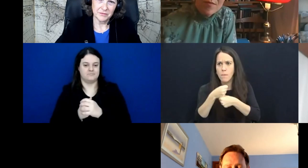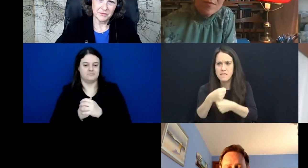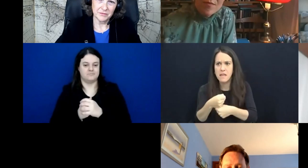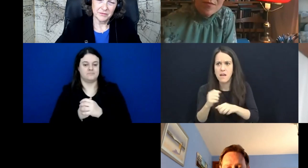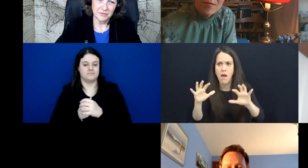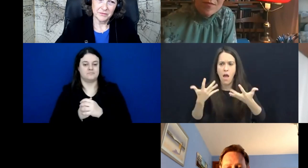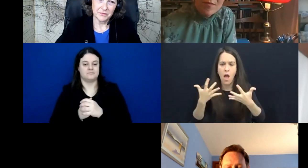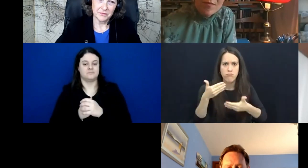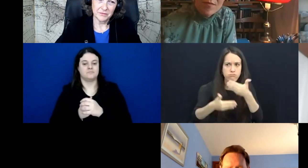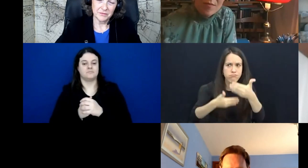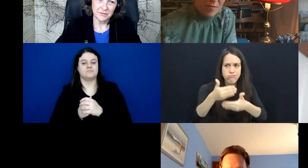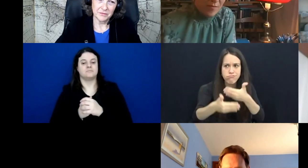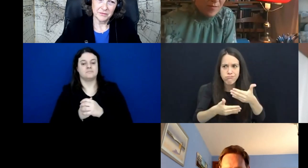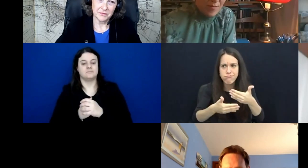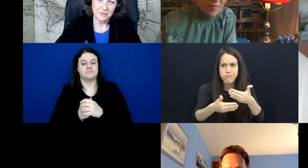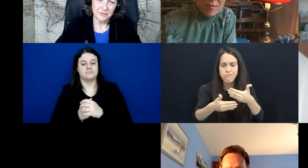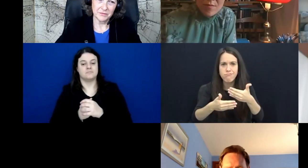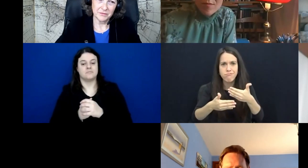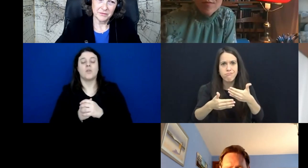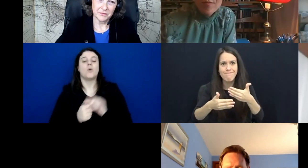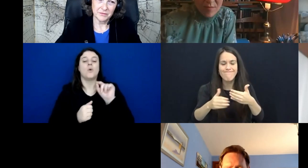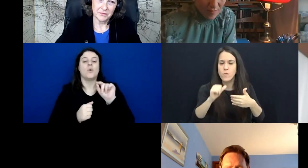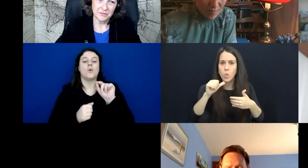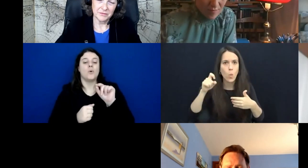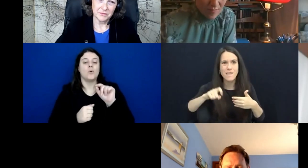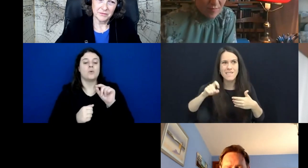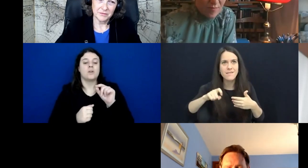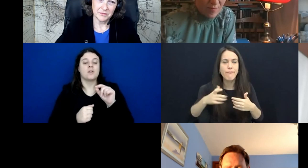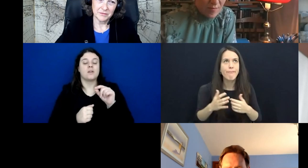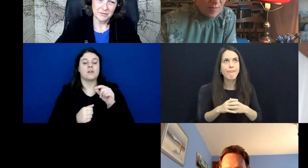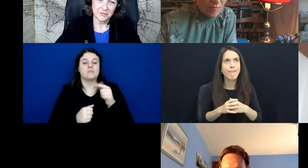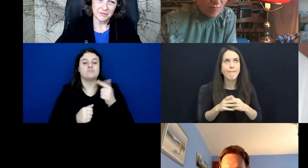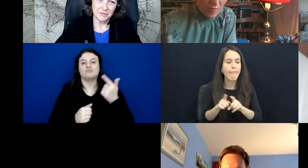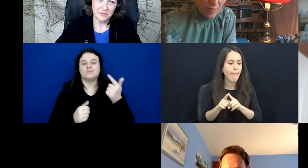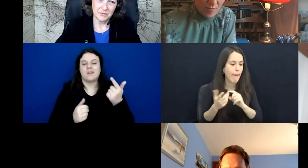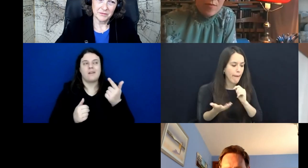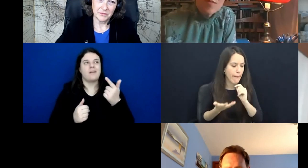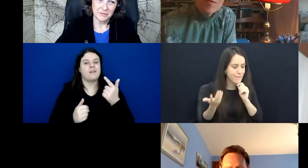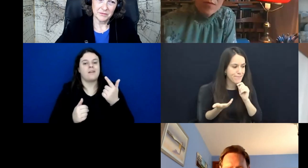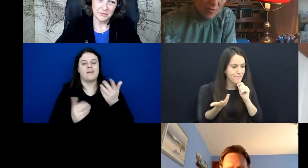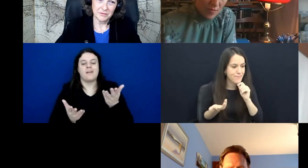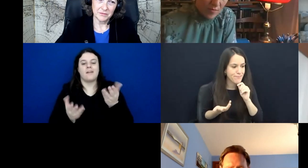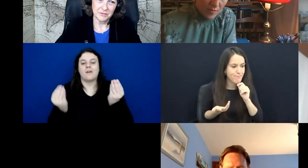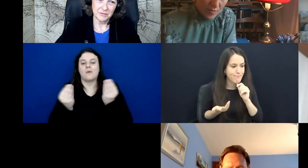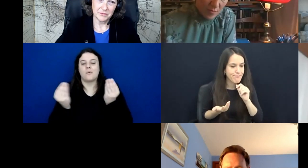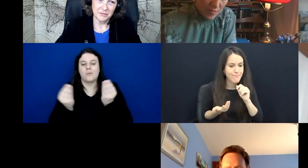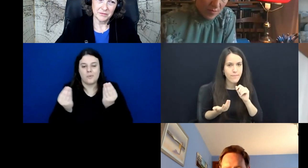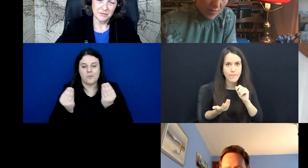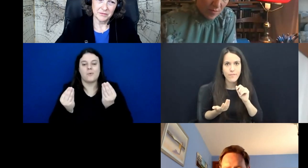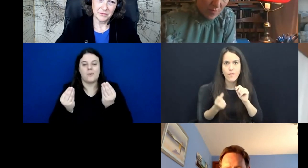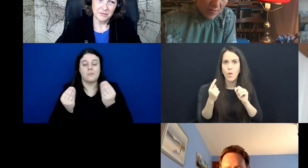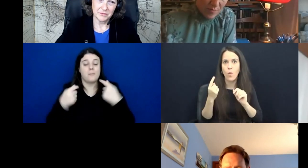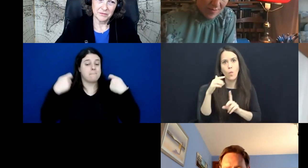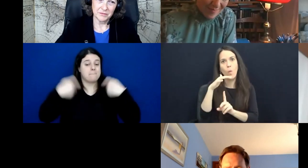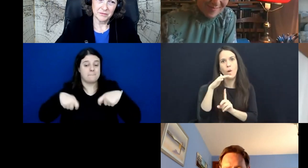that and it doesn't necessarily have neat, I think in our situation, have neat